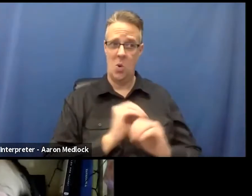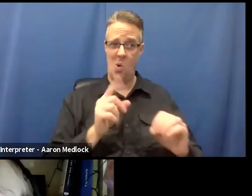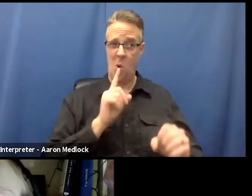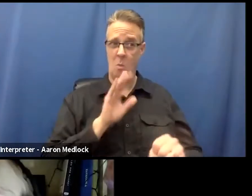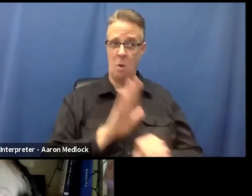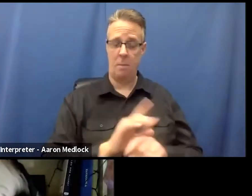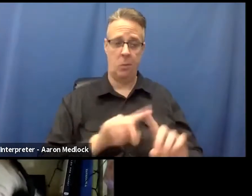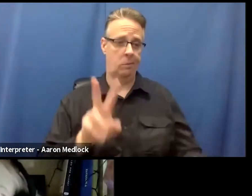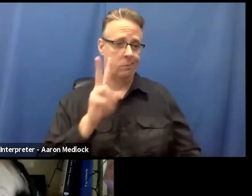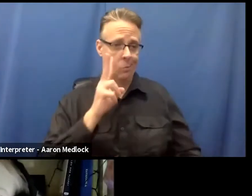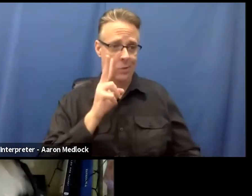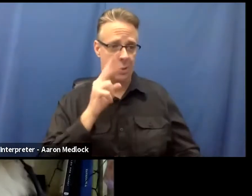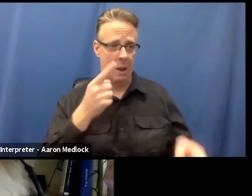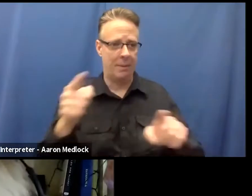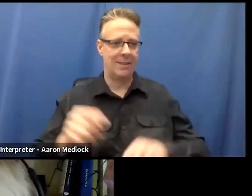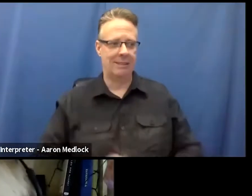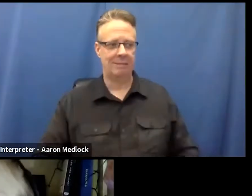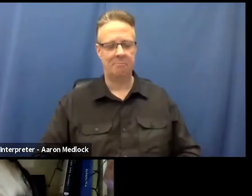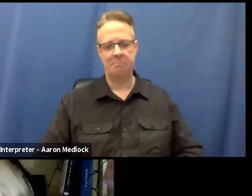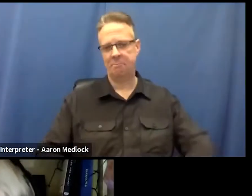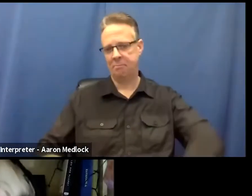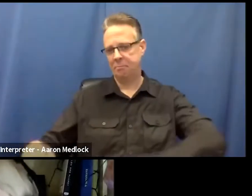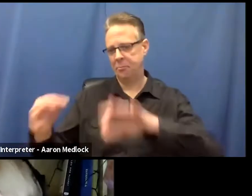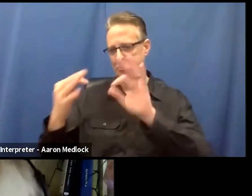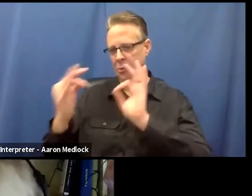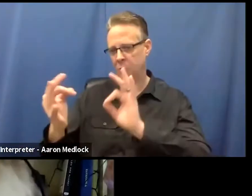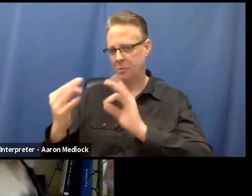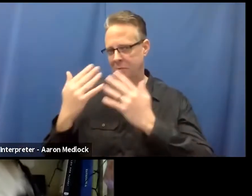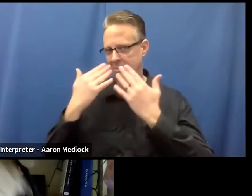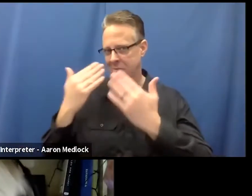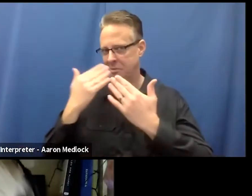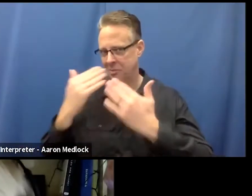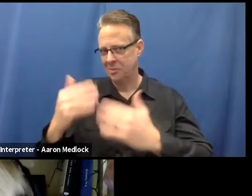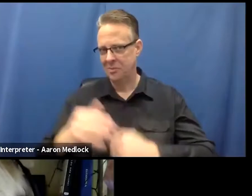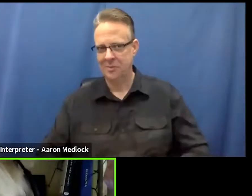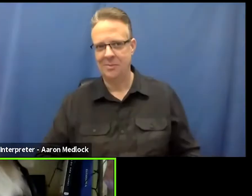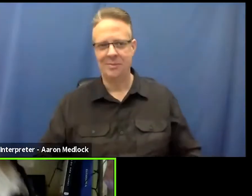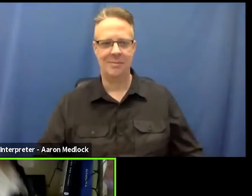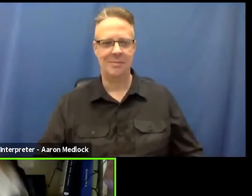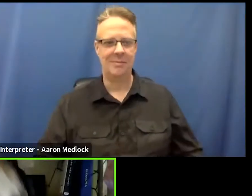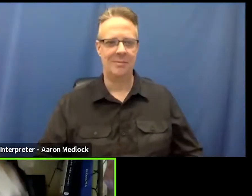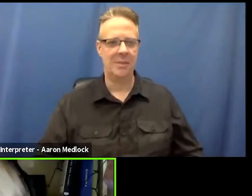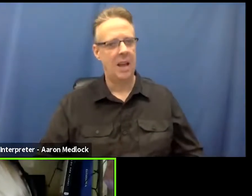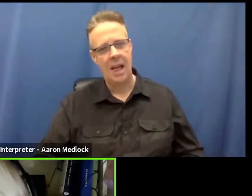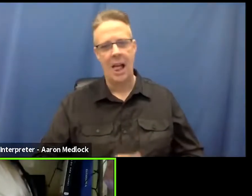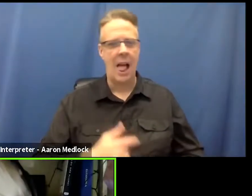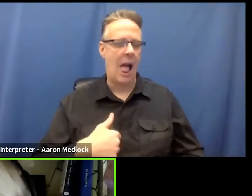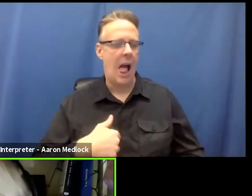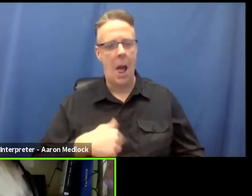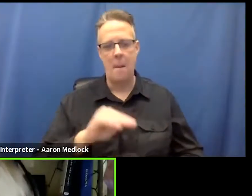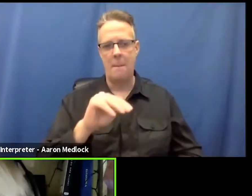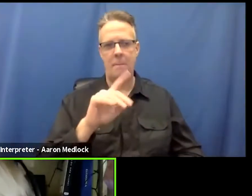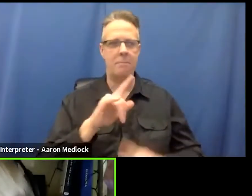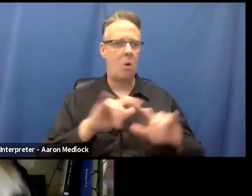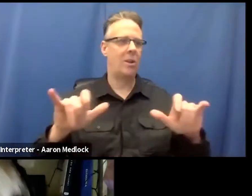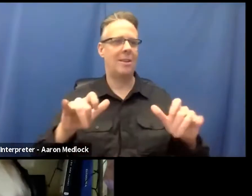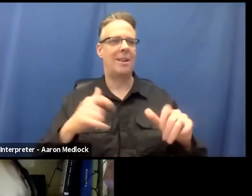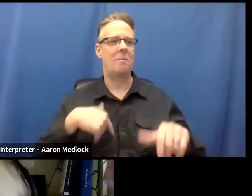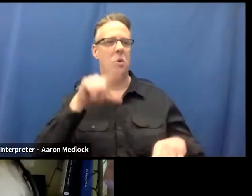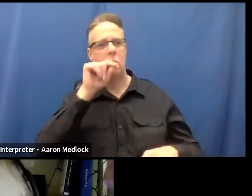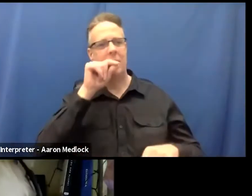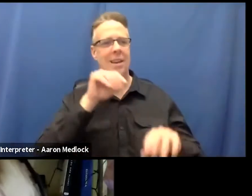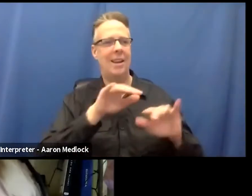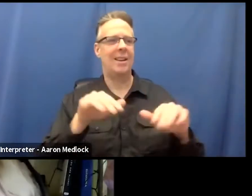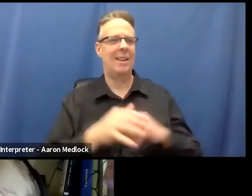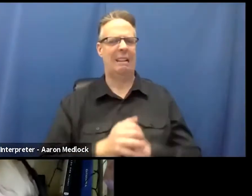we'll see what we can do. Perfect. Thank you. Okay, I'm tweeting. I'm multitasking. Oh my gosh! See, I'm